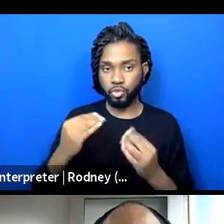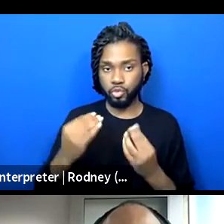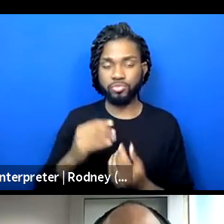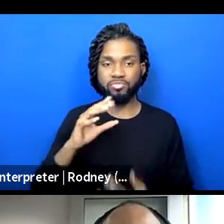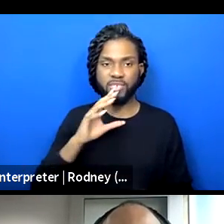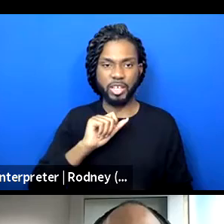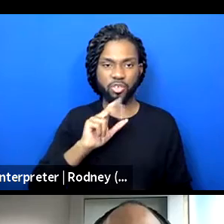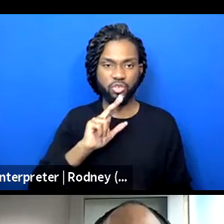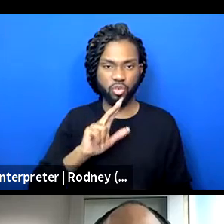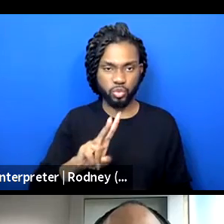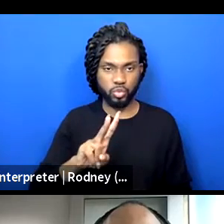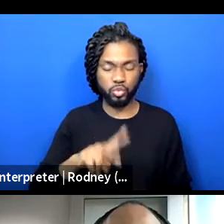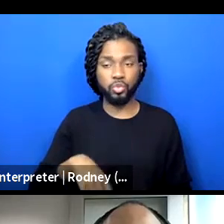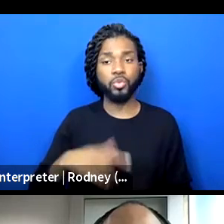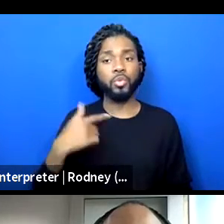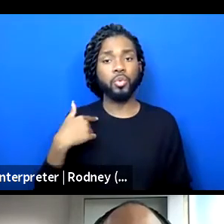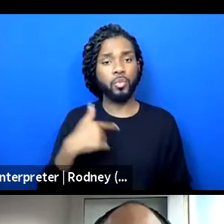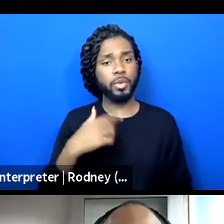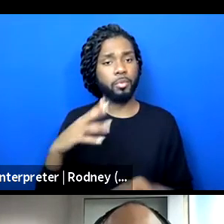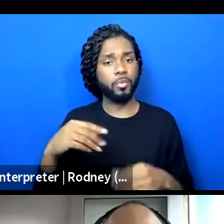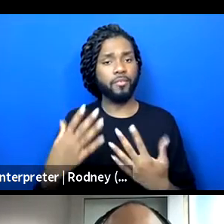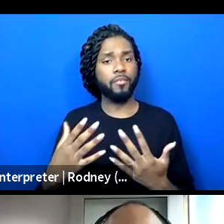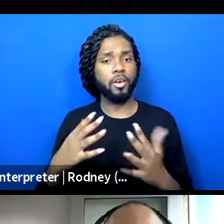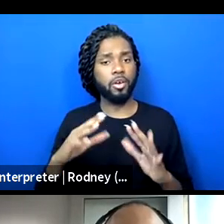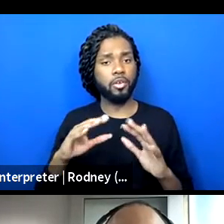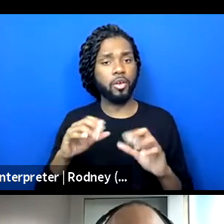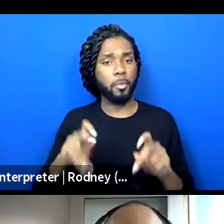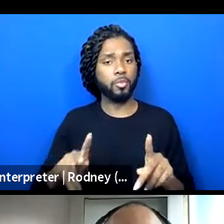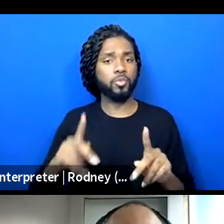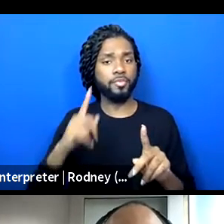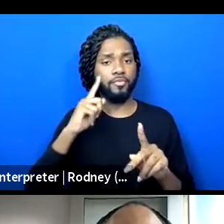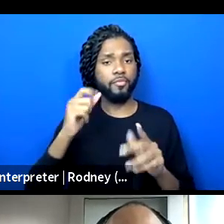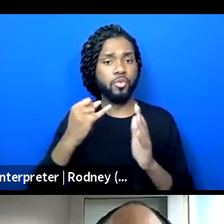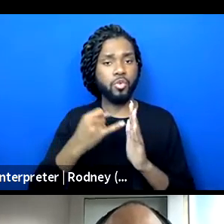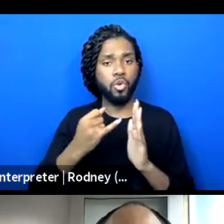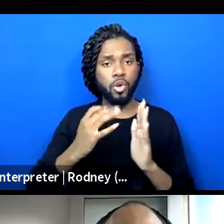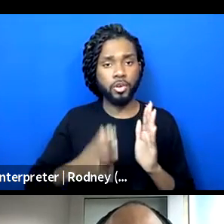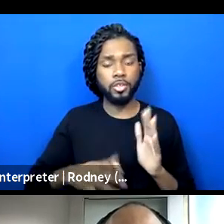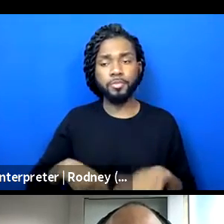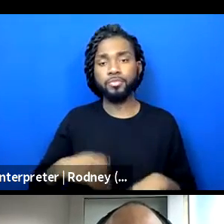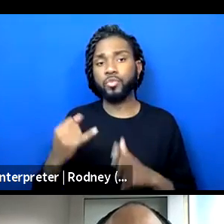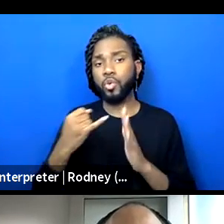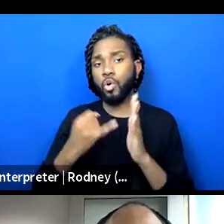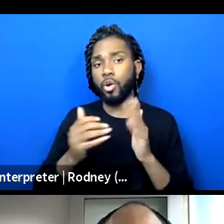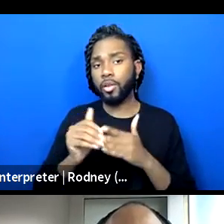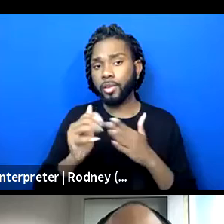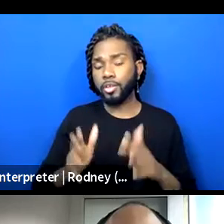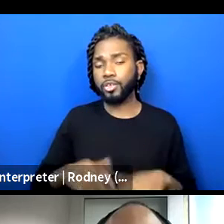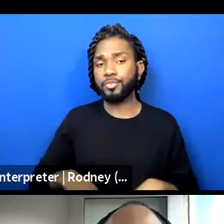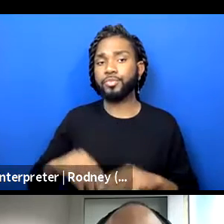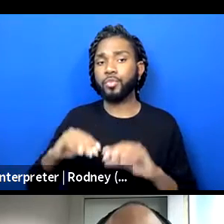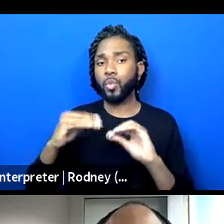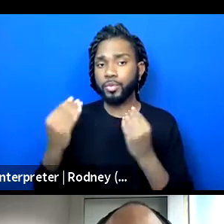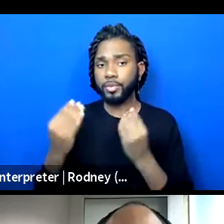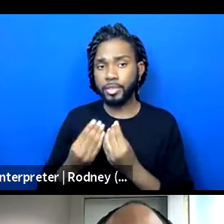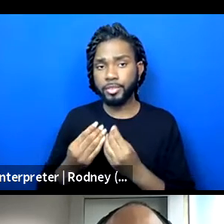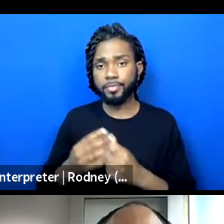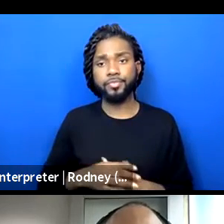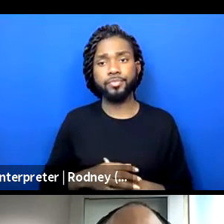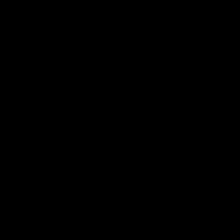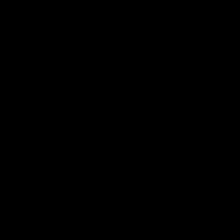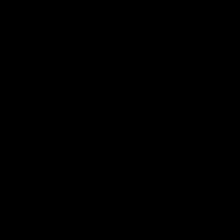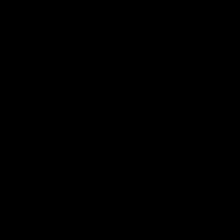old, and we provide opportunities for artists, arts leaders, organizations to